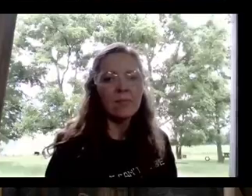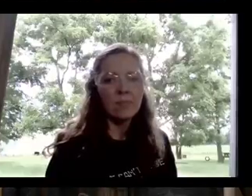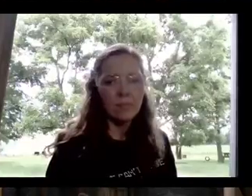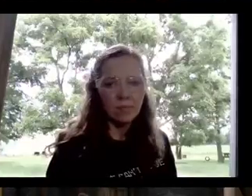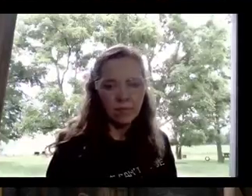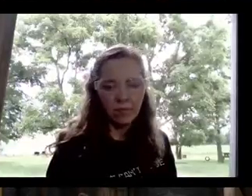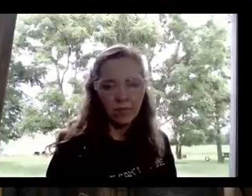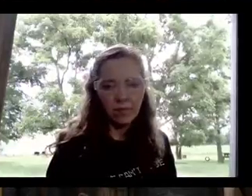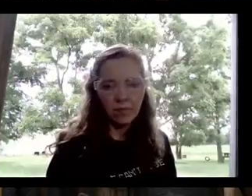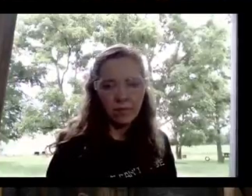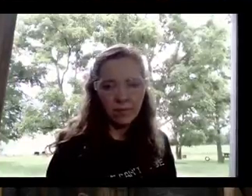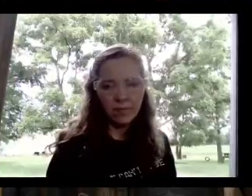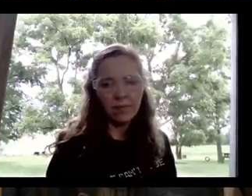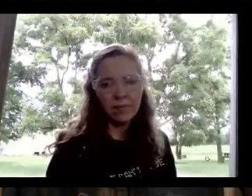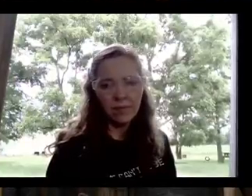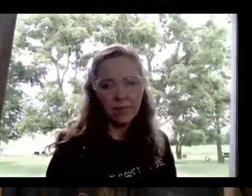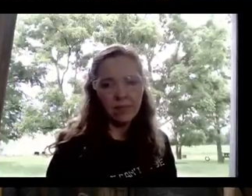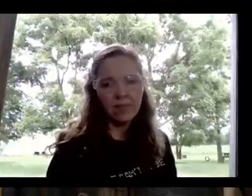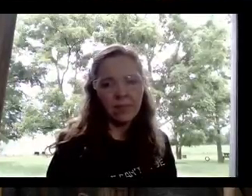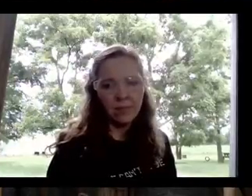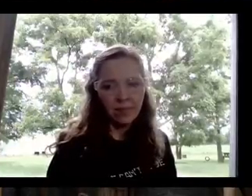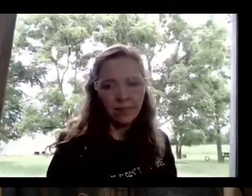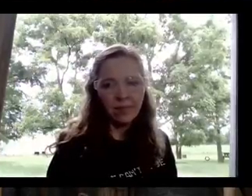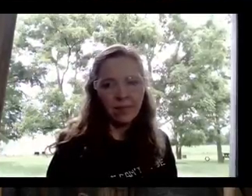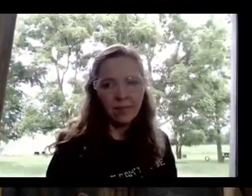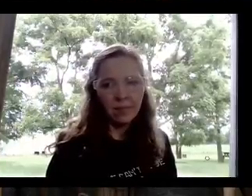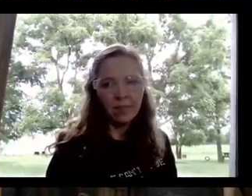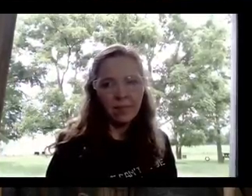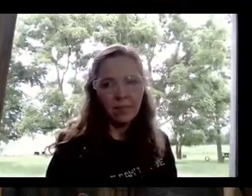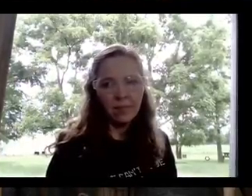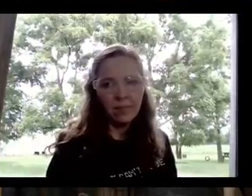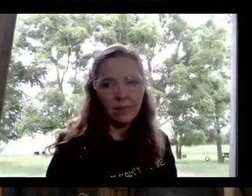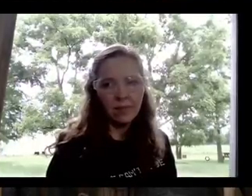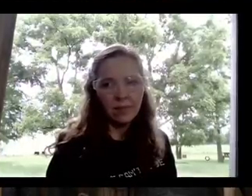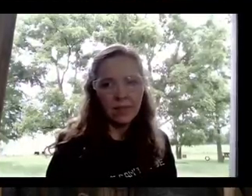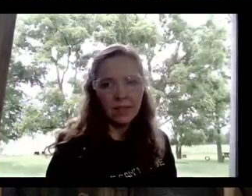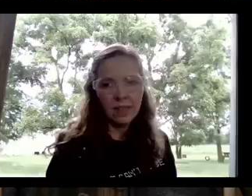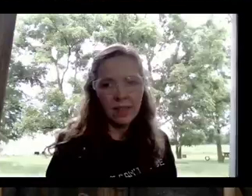job done the quickest, that's the one that gets used the most.